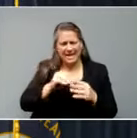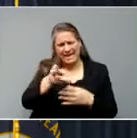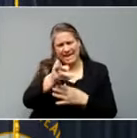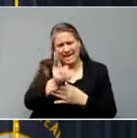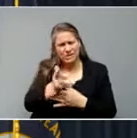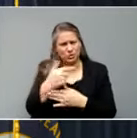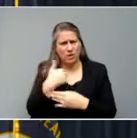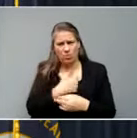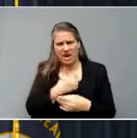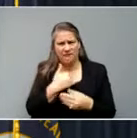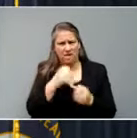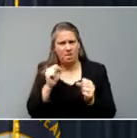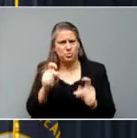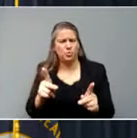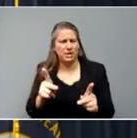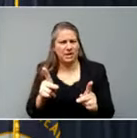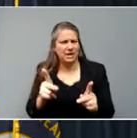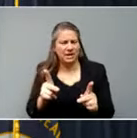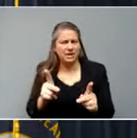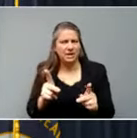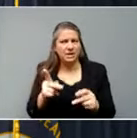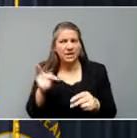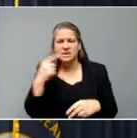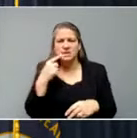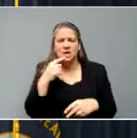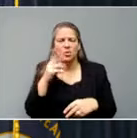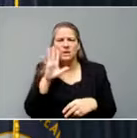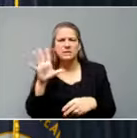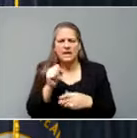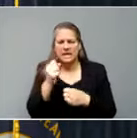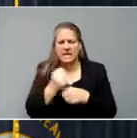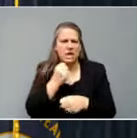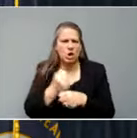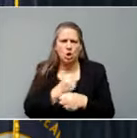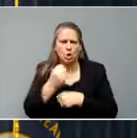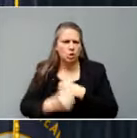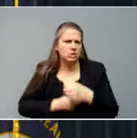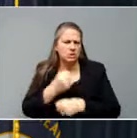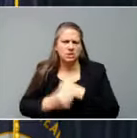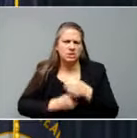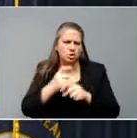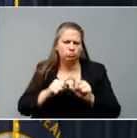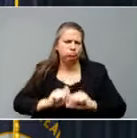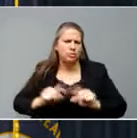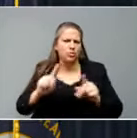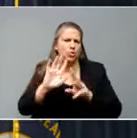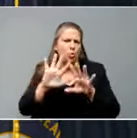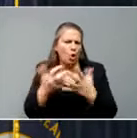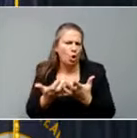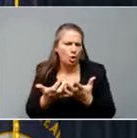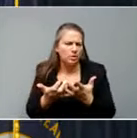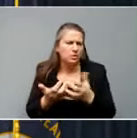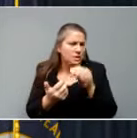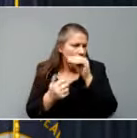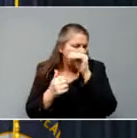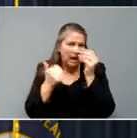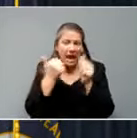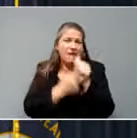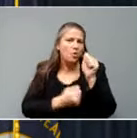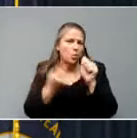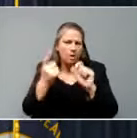the opportunity over, and they always said it'd take a period of years to get it to the whole world, to get everybody in that period of